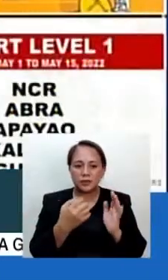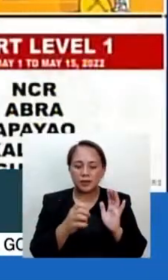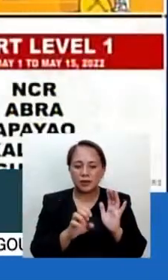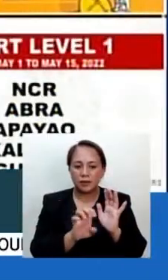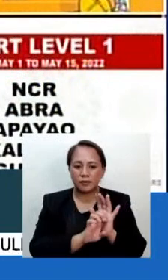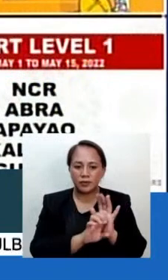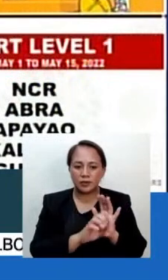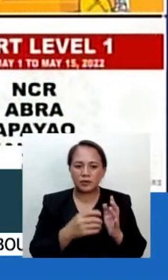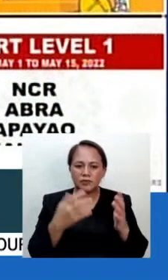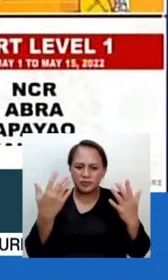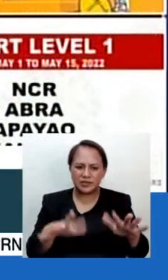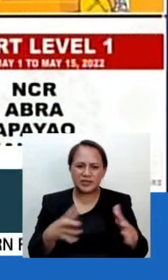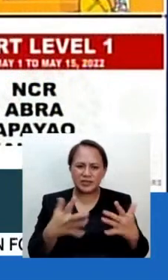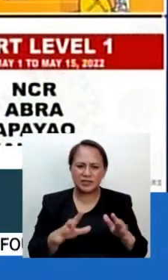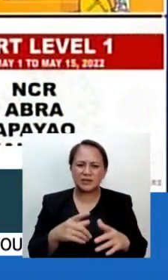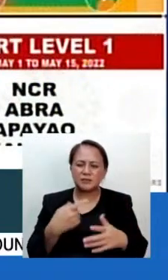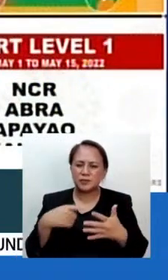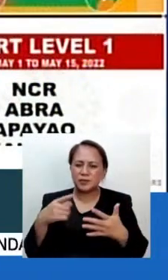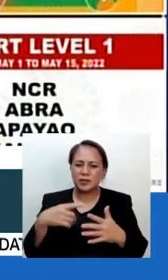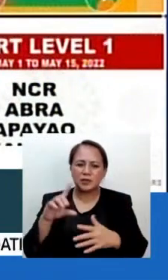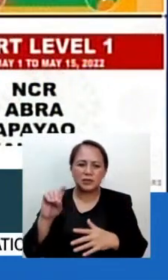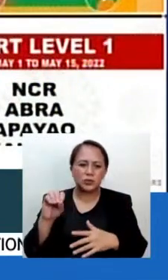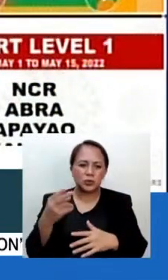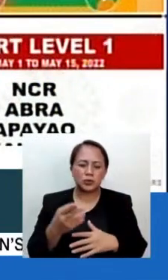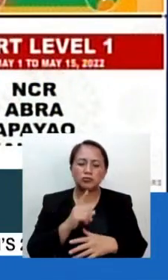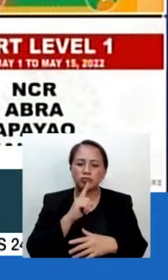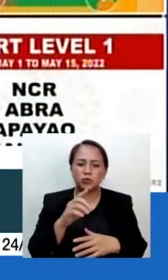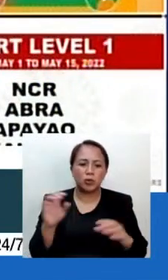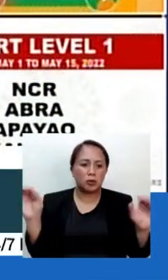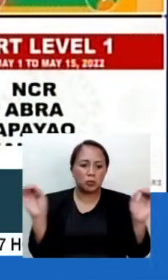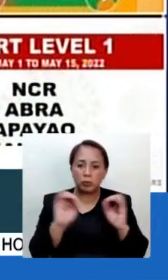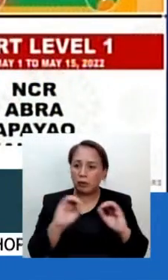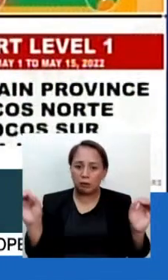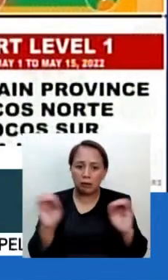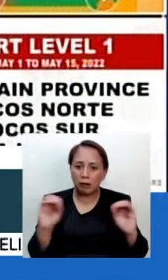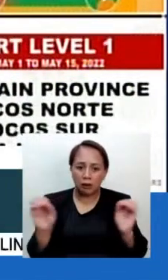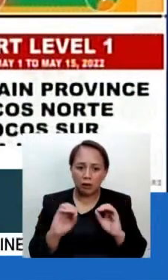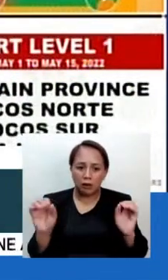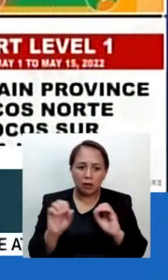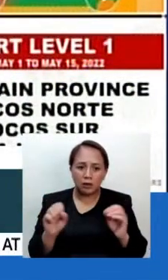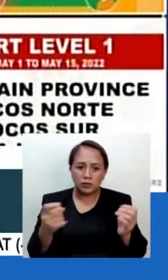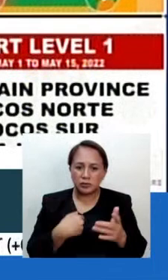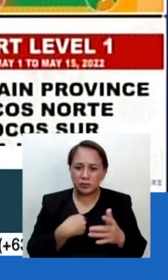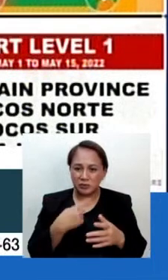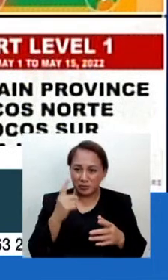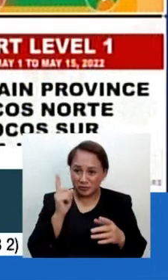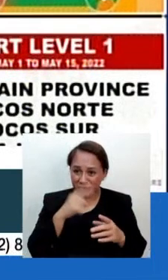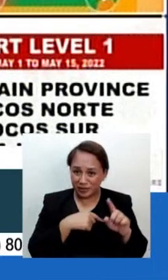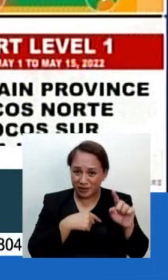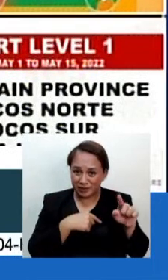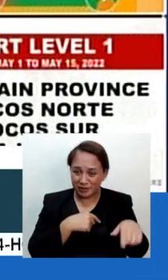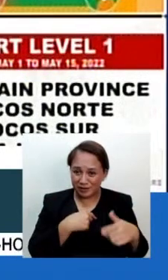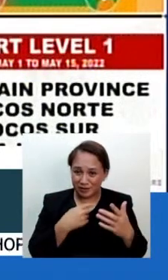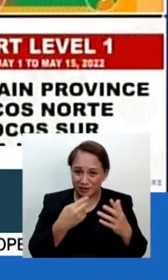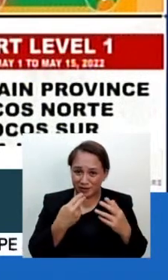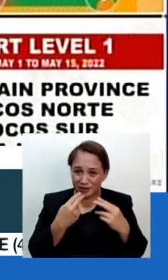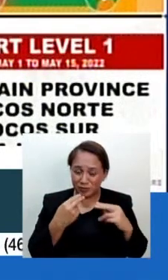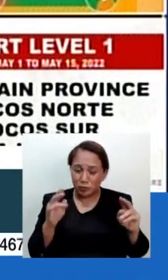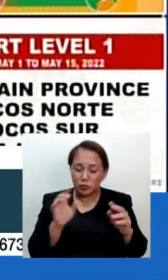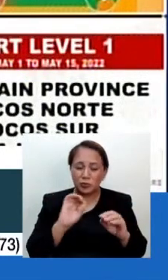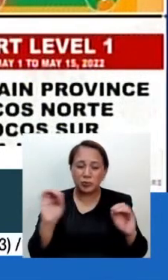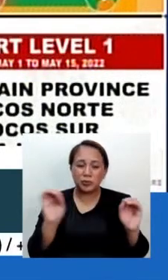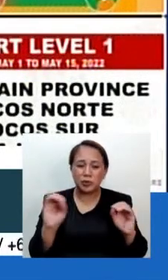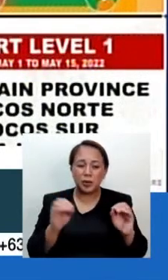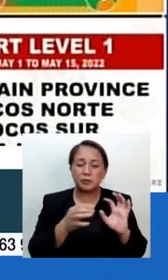Pinaglaanan na po yan ng DOH. Wala po talagang dinideclare na kung ano man artificial or ano. Ang binabatayan po ng mga